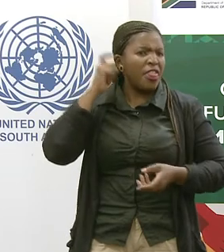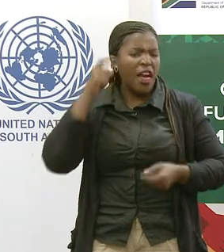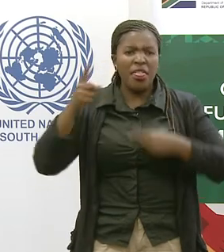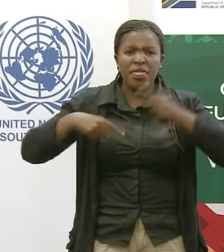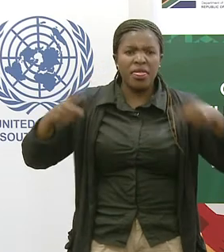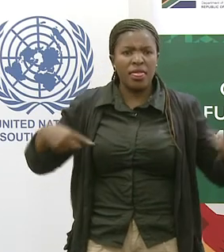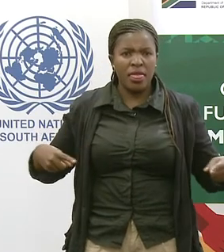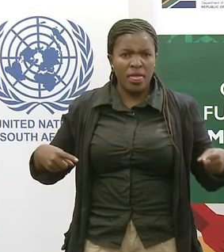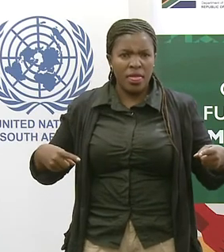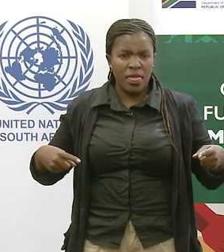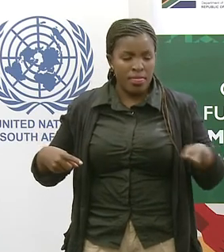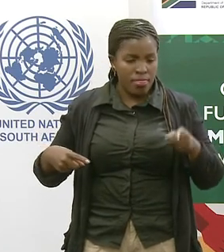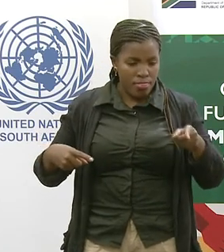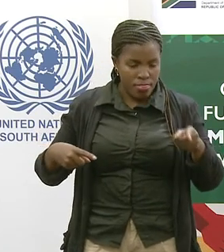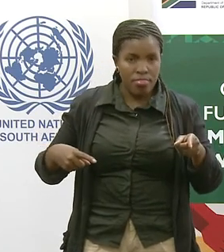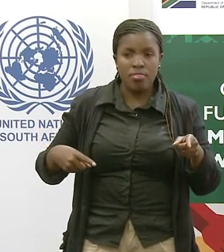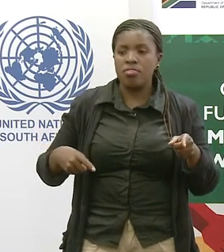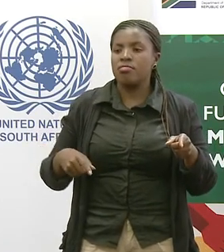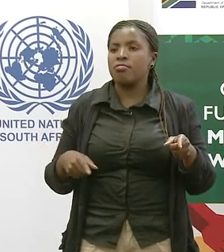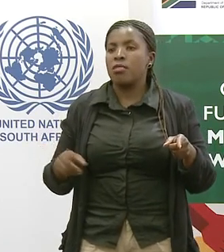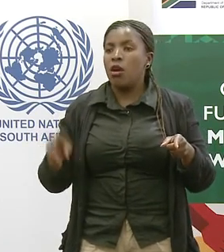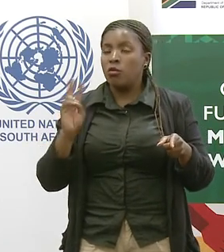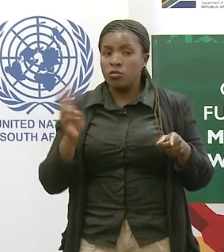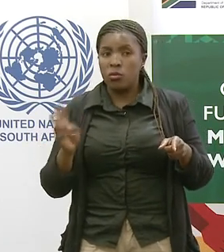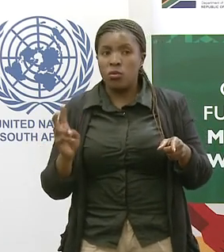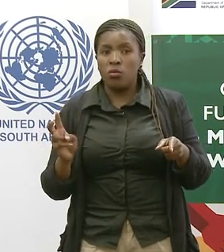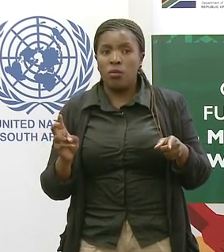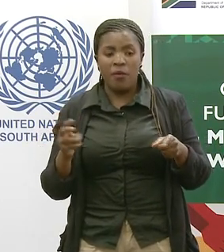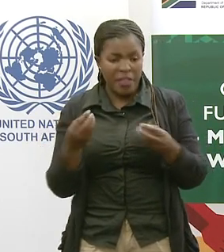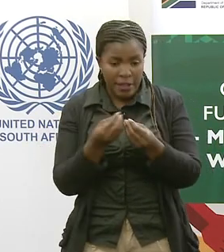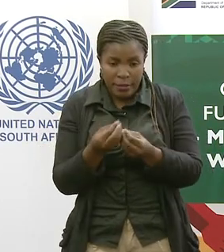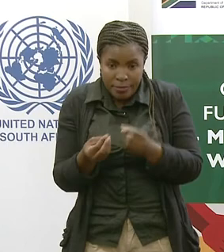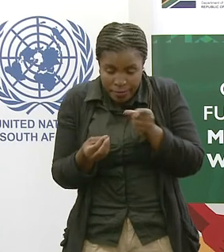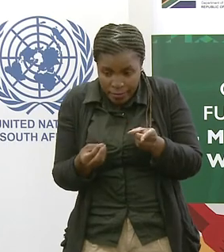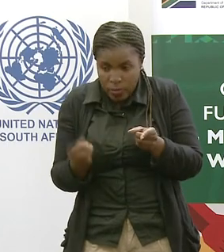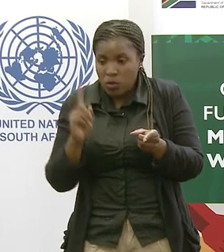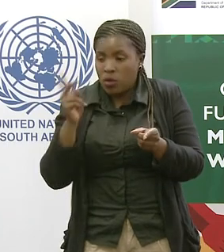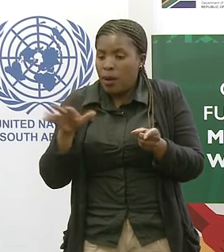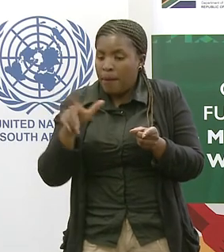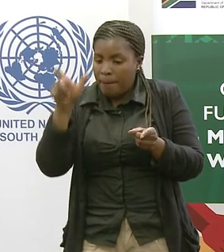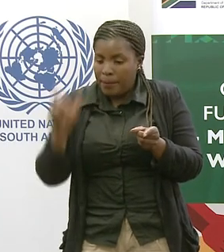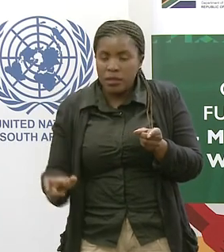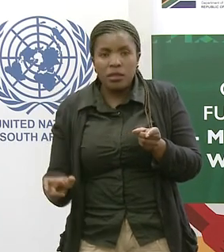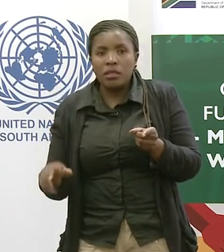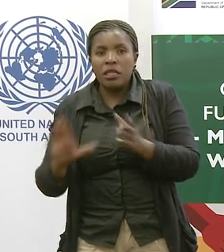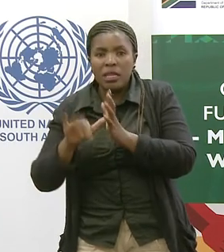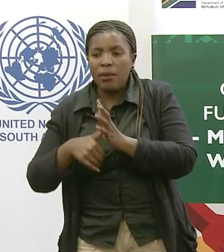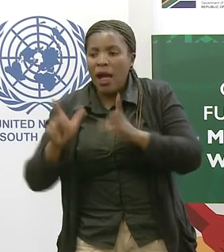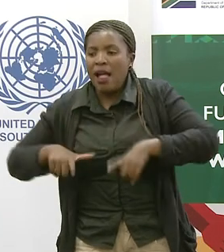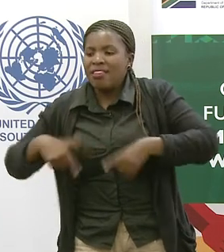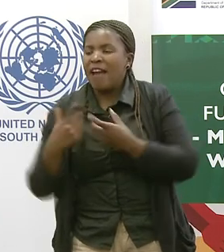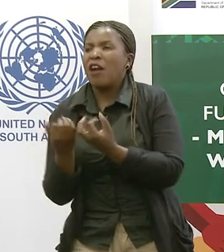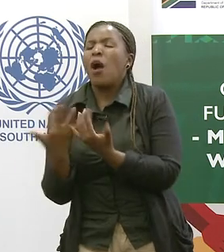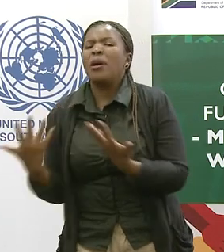with the cost of living. Mm-hmm. So the argument of reducing the cost of living of a person with a disability has to look